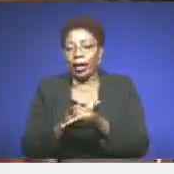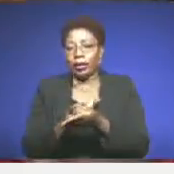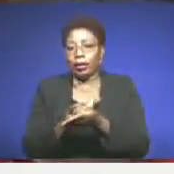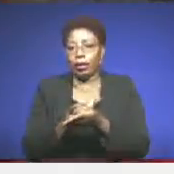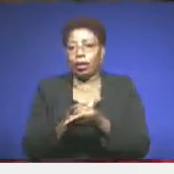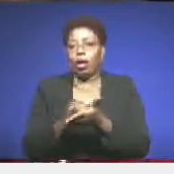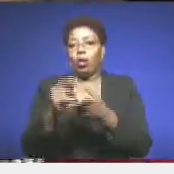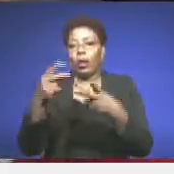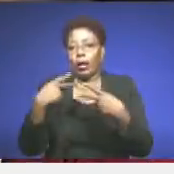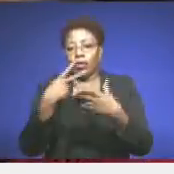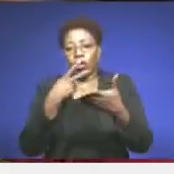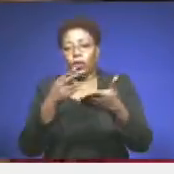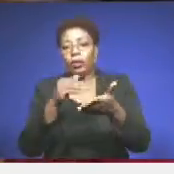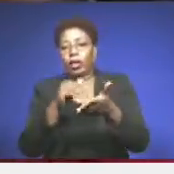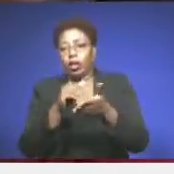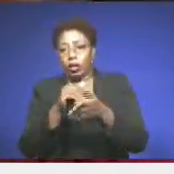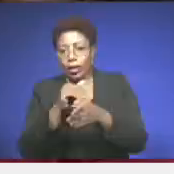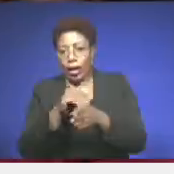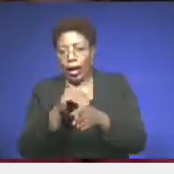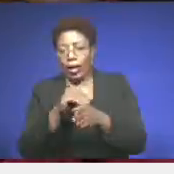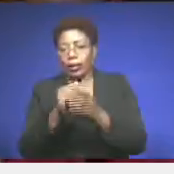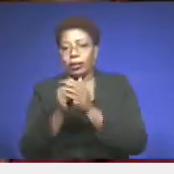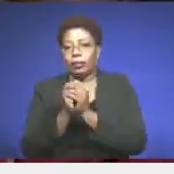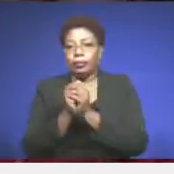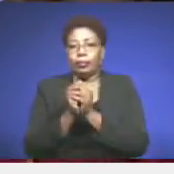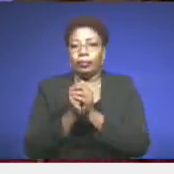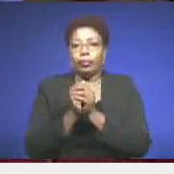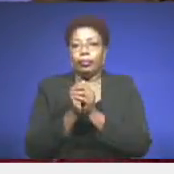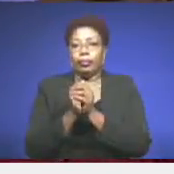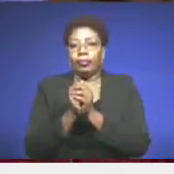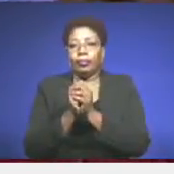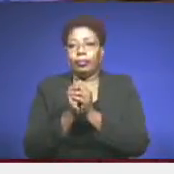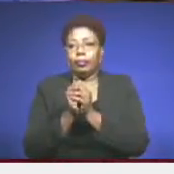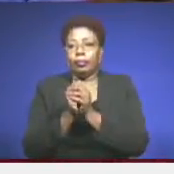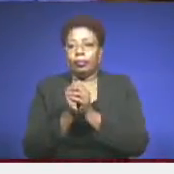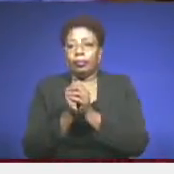will have to be reviewed. Janaya Nawal Ferguson, ZNS Network News.